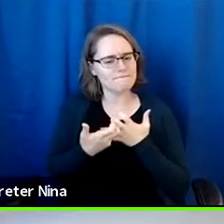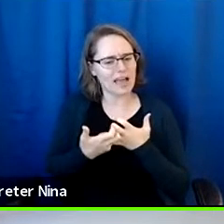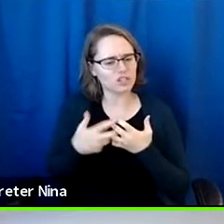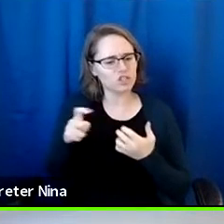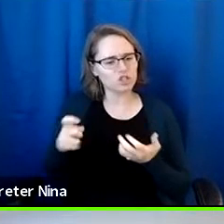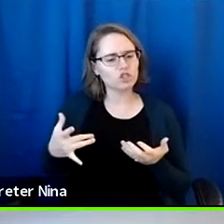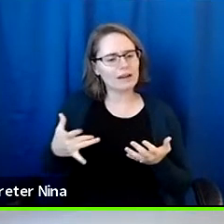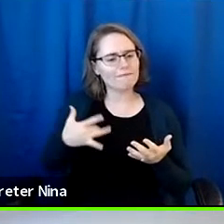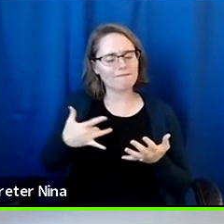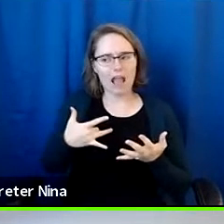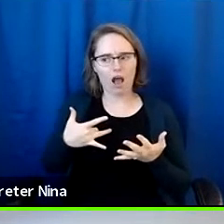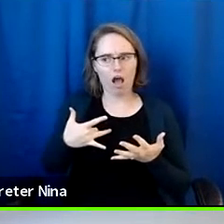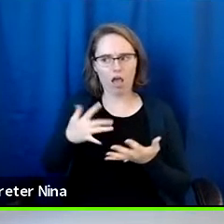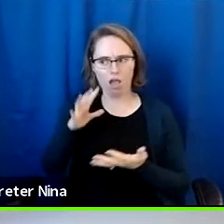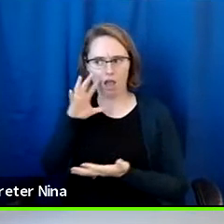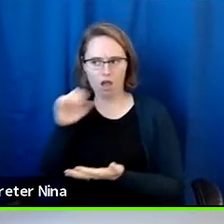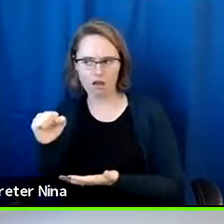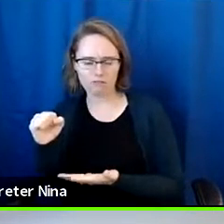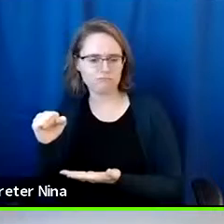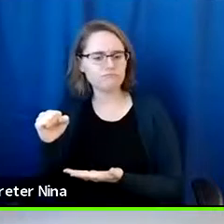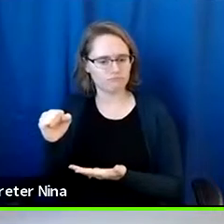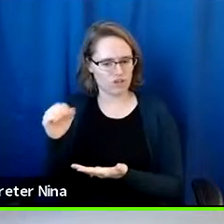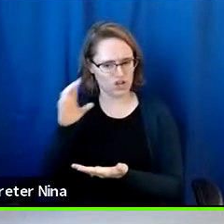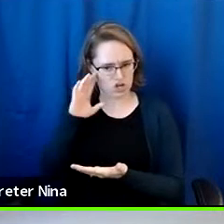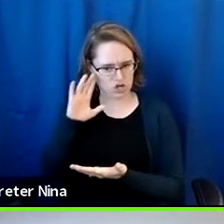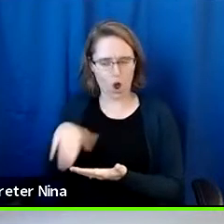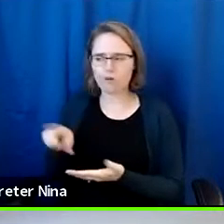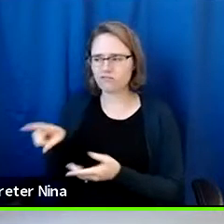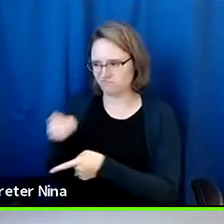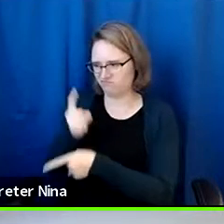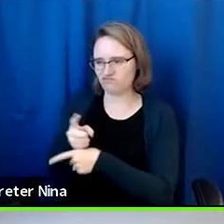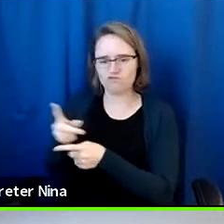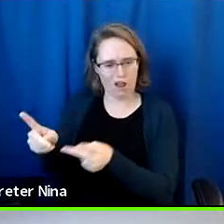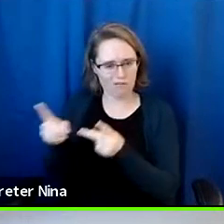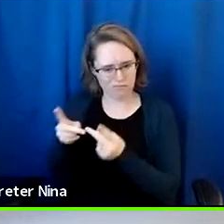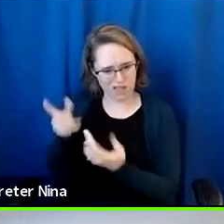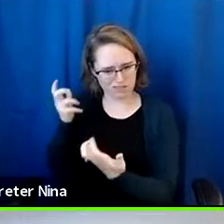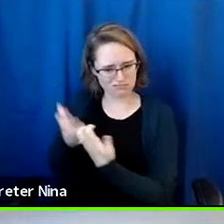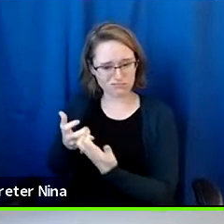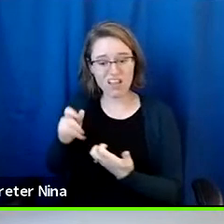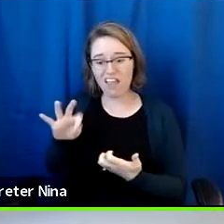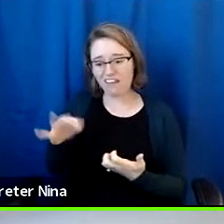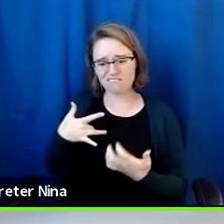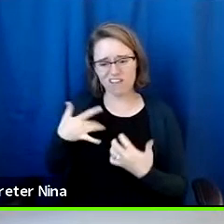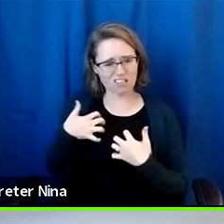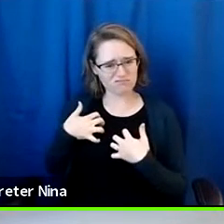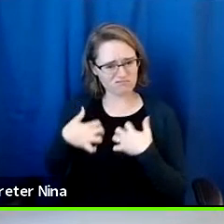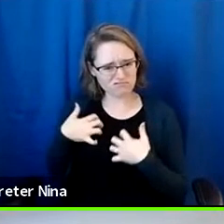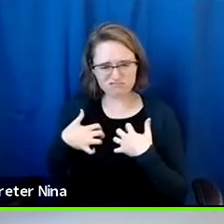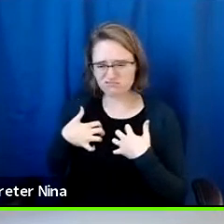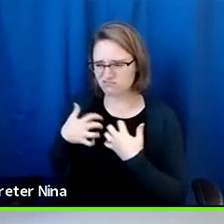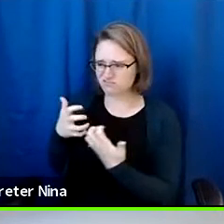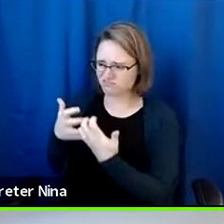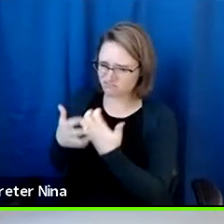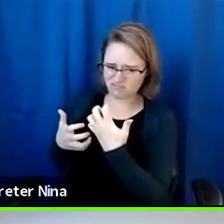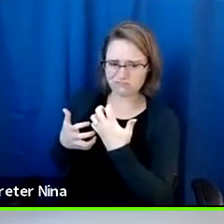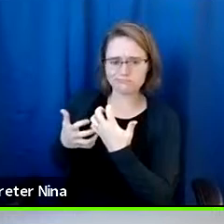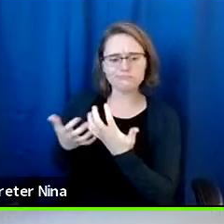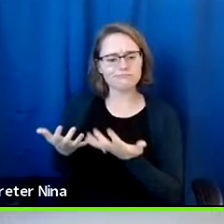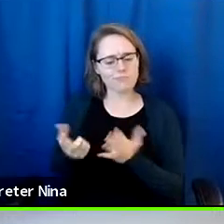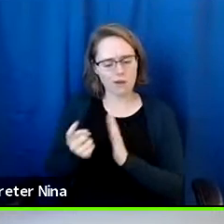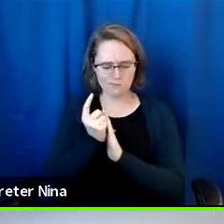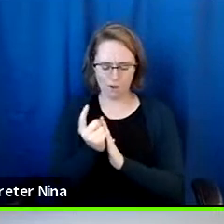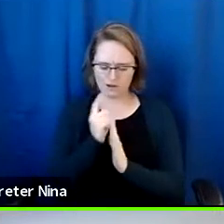like a pull. And then you know that that's the right place for you. And if it doesn't line up, you need to take a